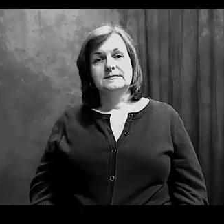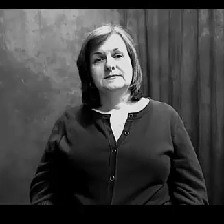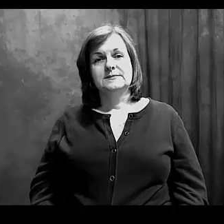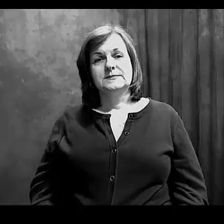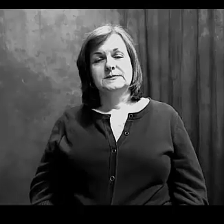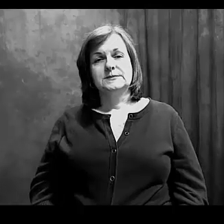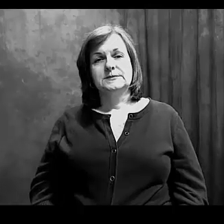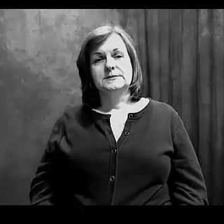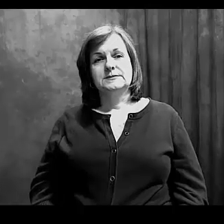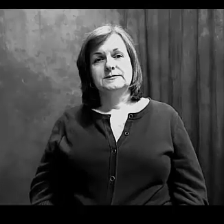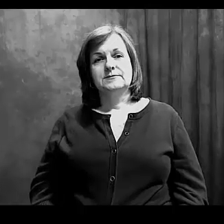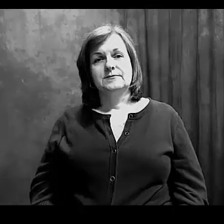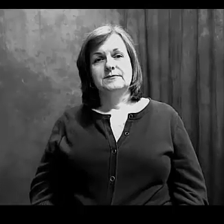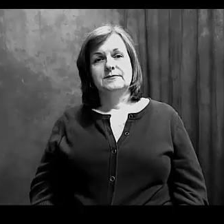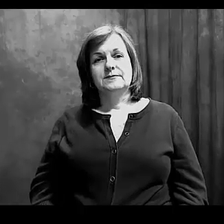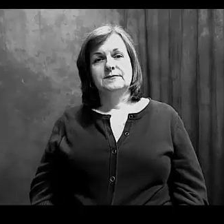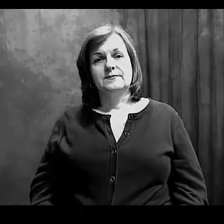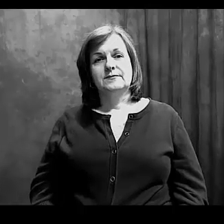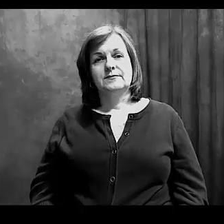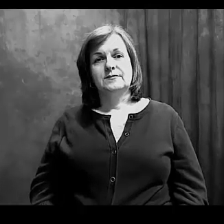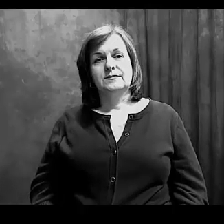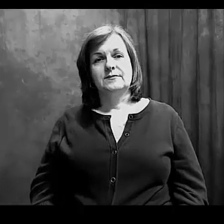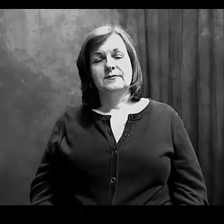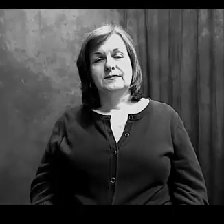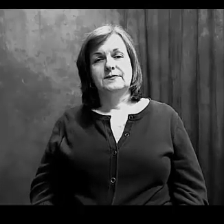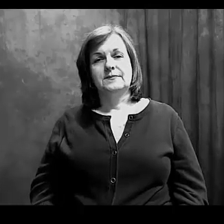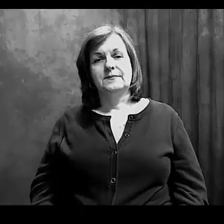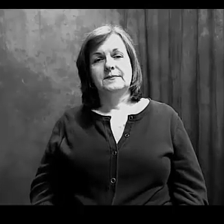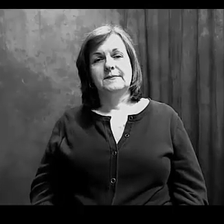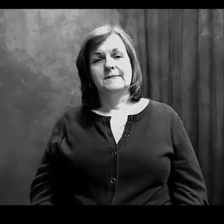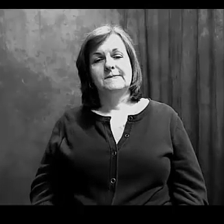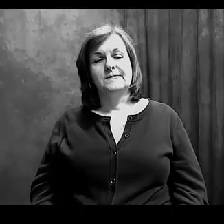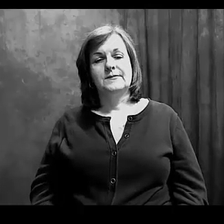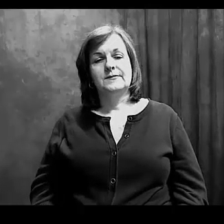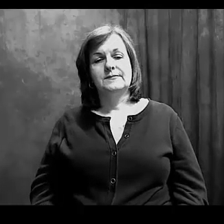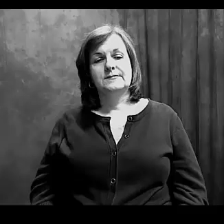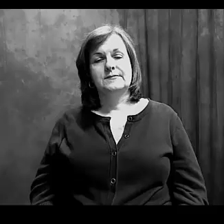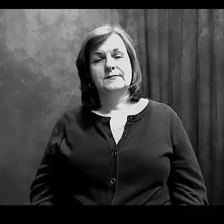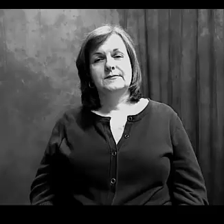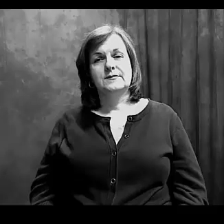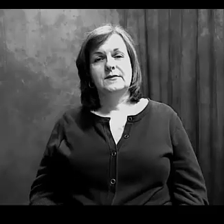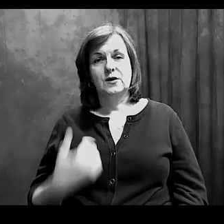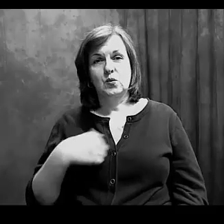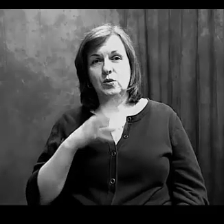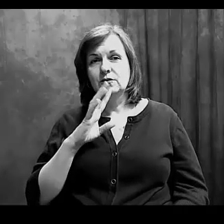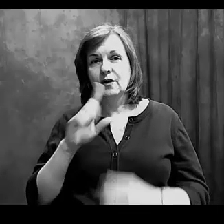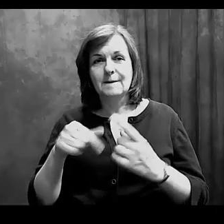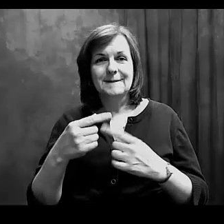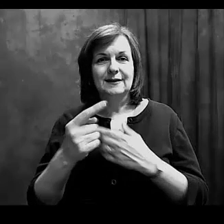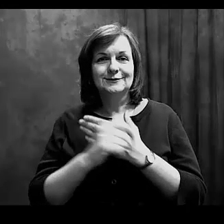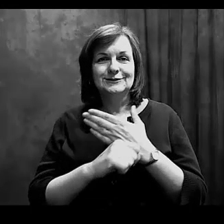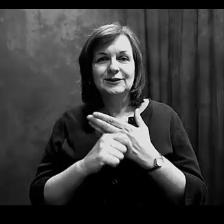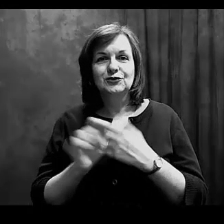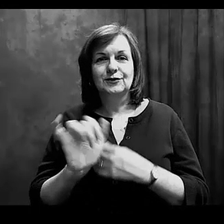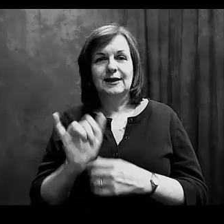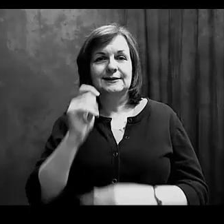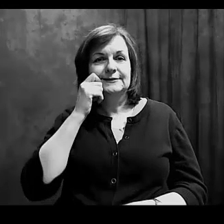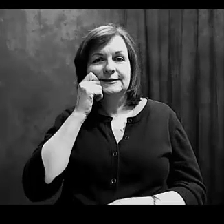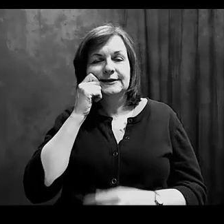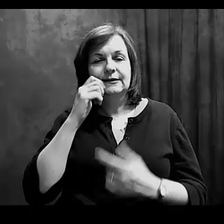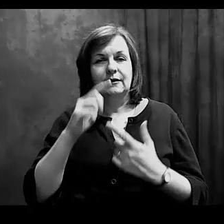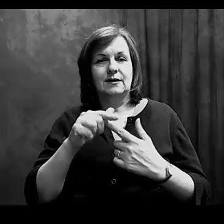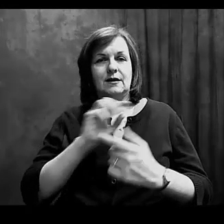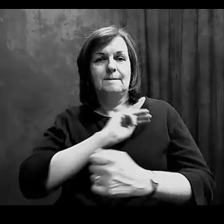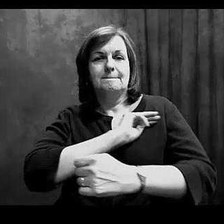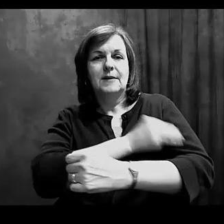So we're going to look at tissues when we talk through about skin